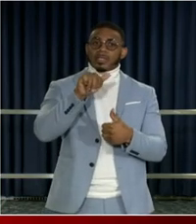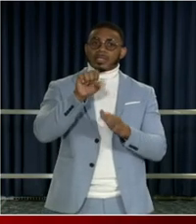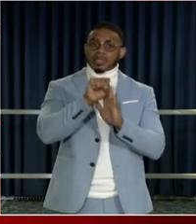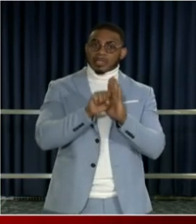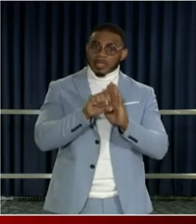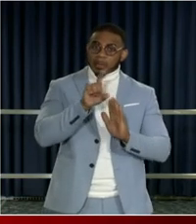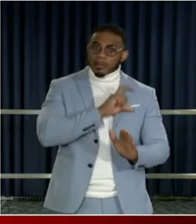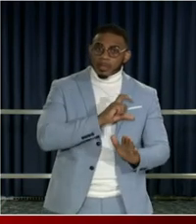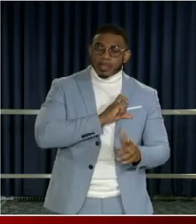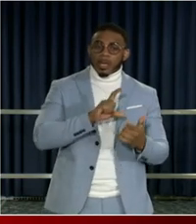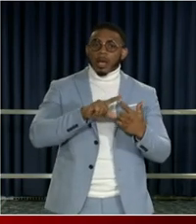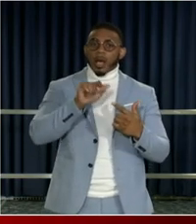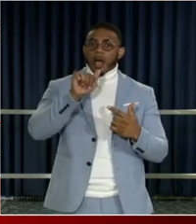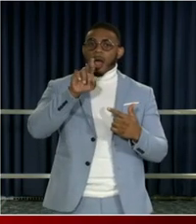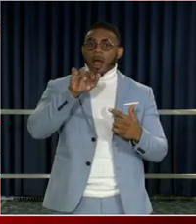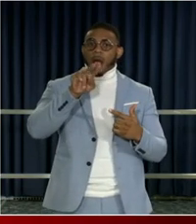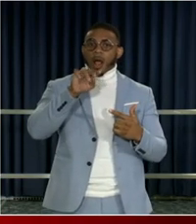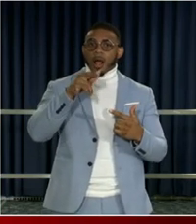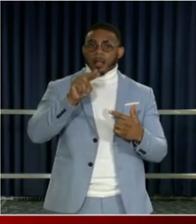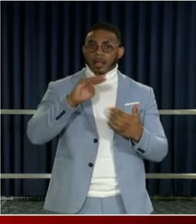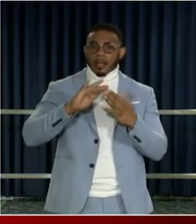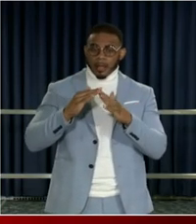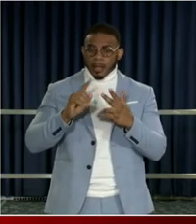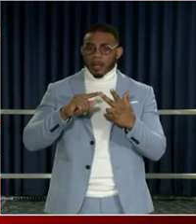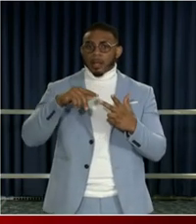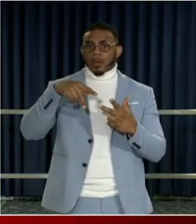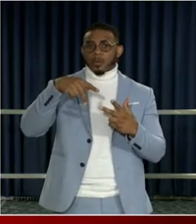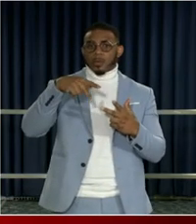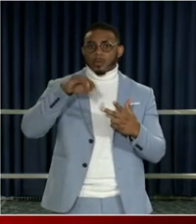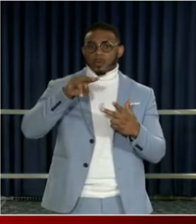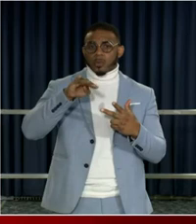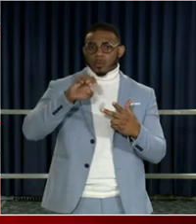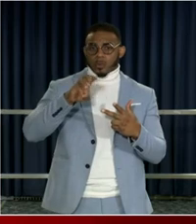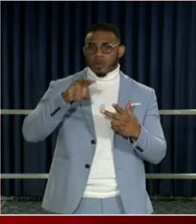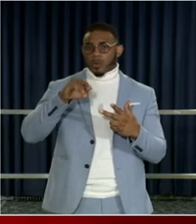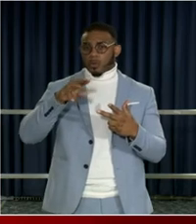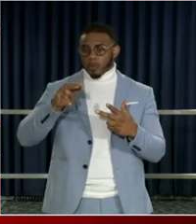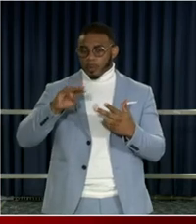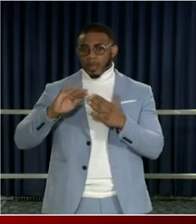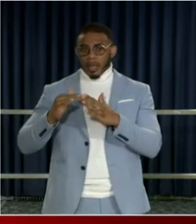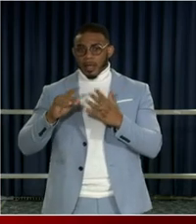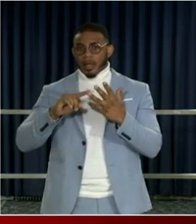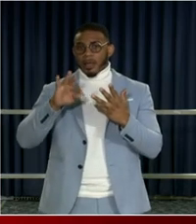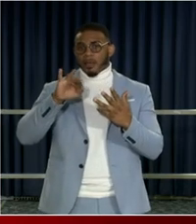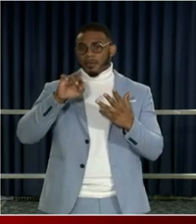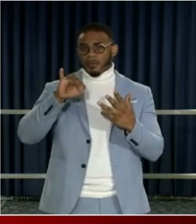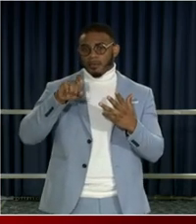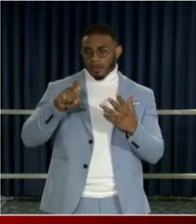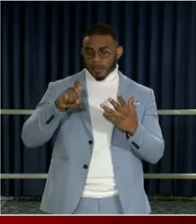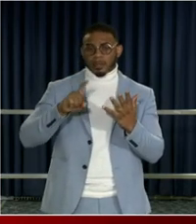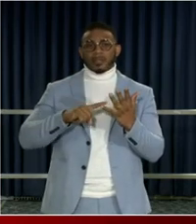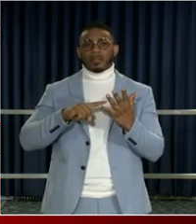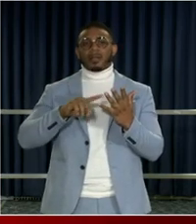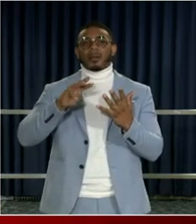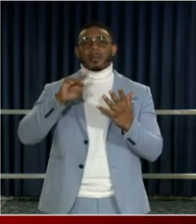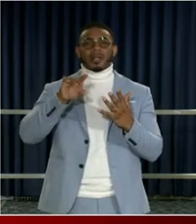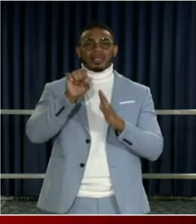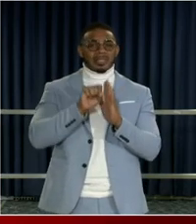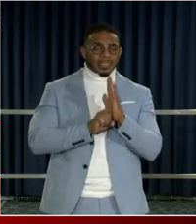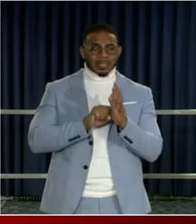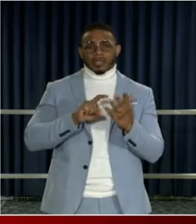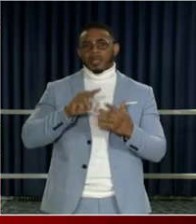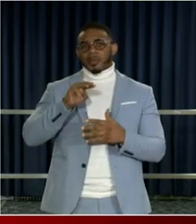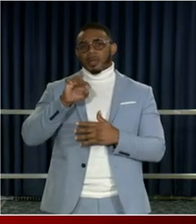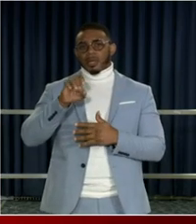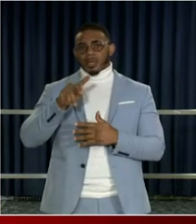State Police, Arlington County, Prince William County, and Fairfax County Police Departments, Maryland State Police, Montgomery County